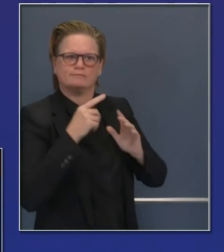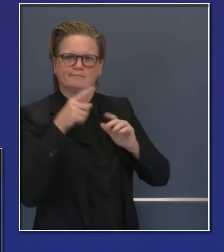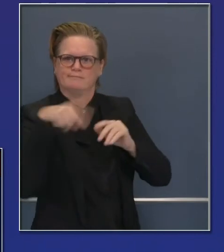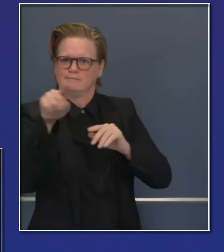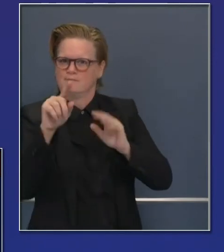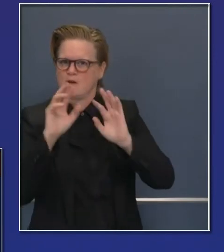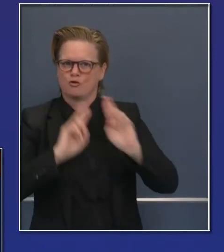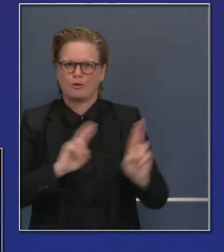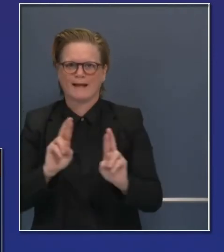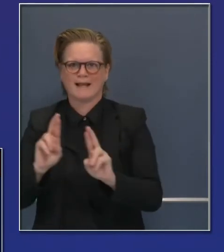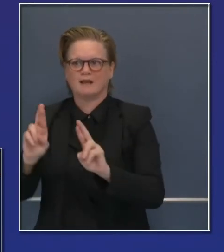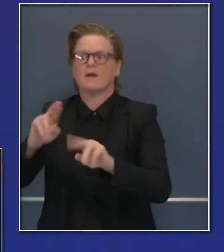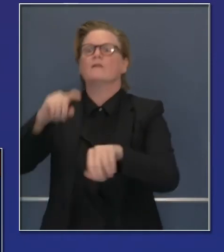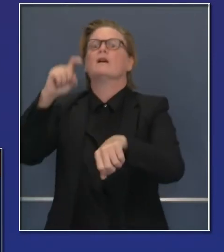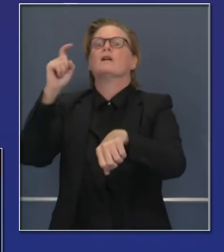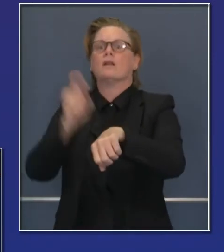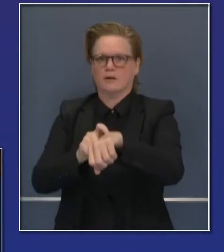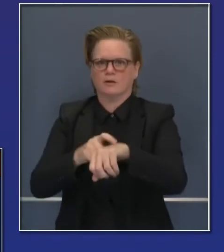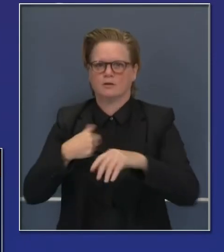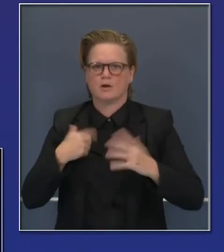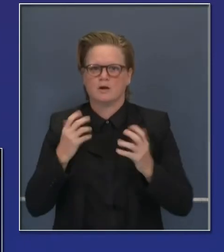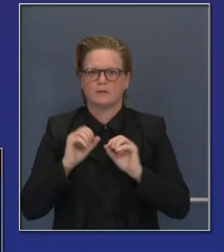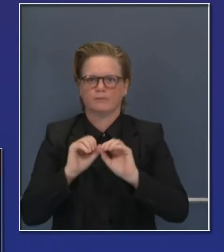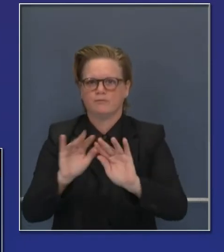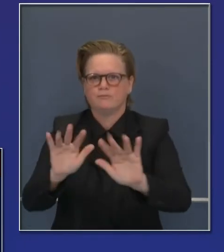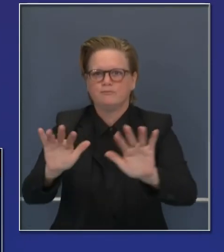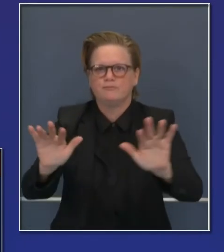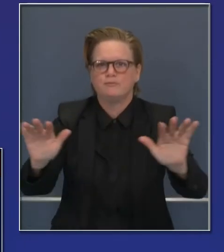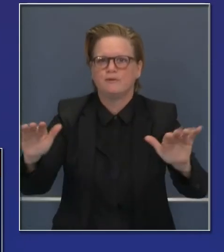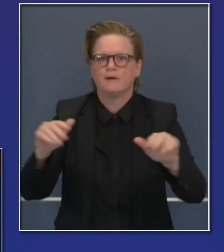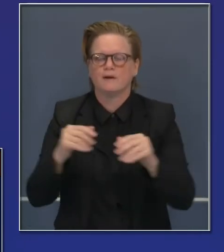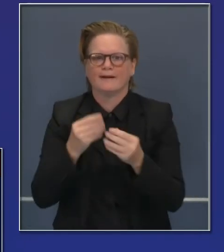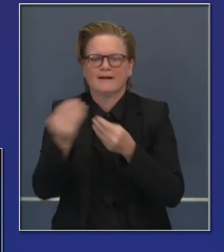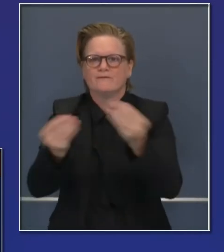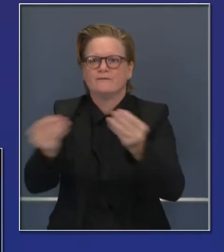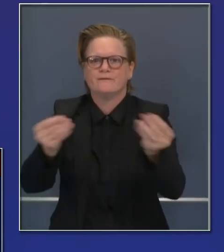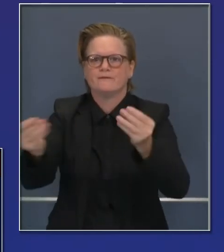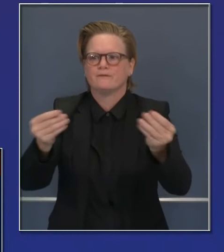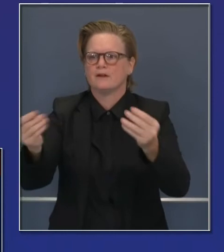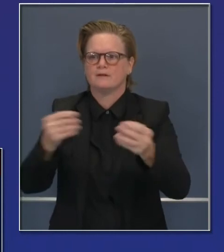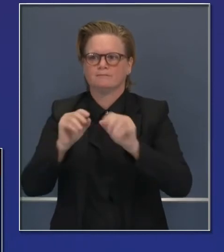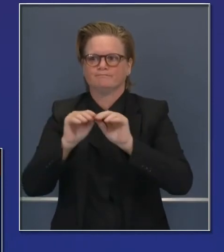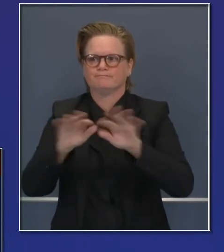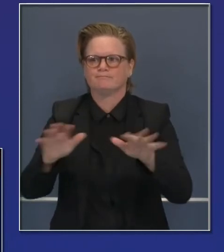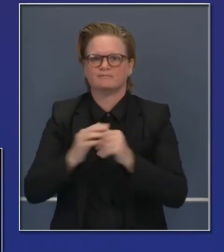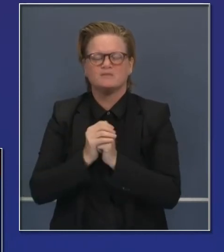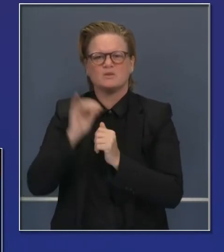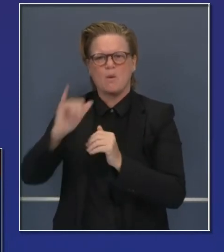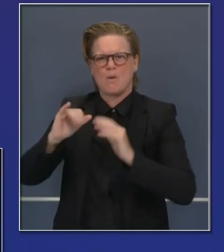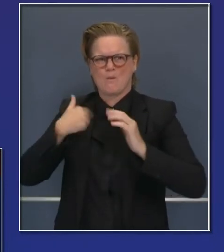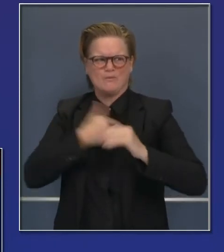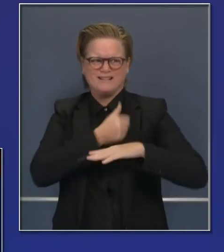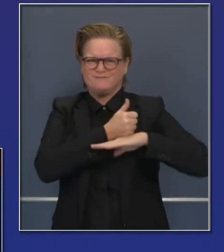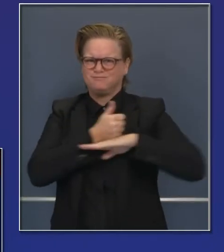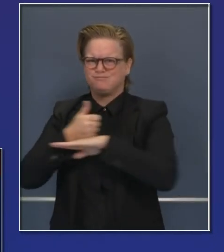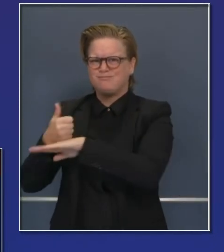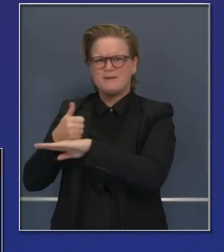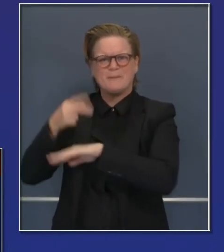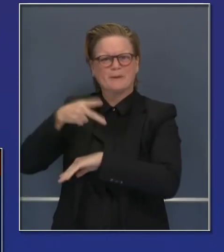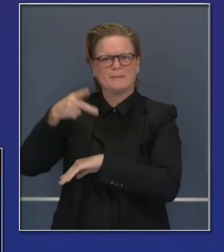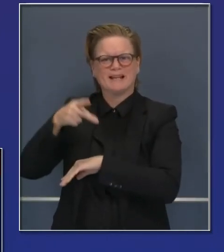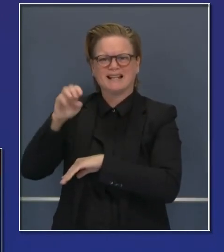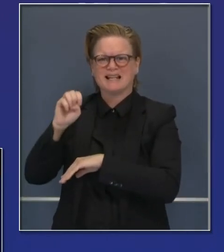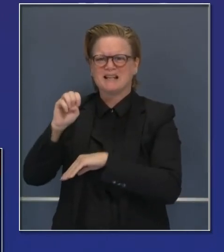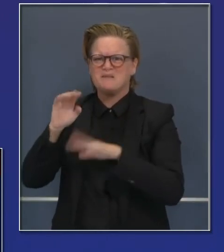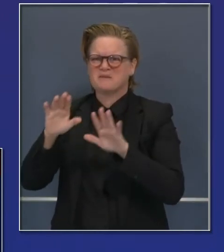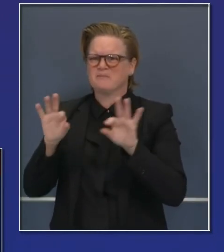of accessing the amount of available PPE that we possibly can procure. And that's PPE that runs the